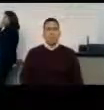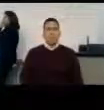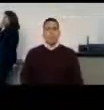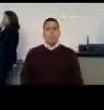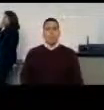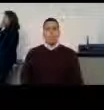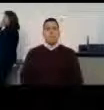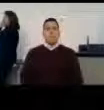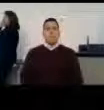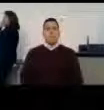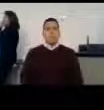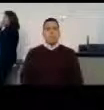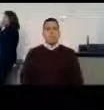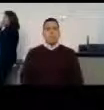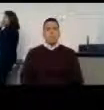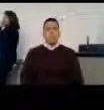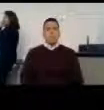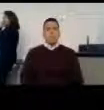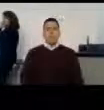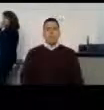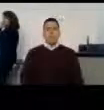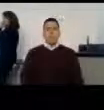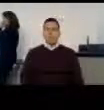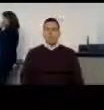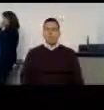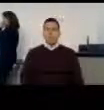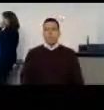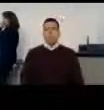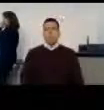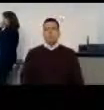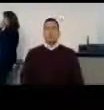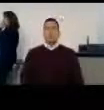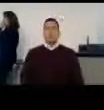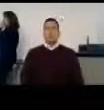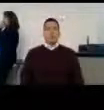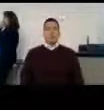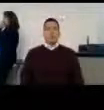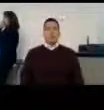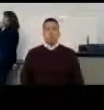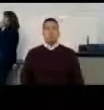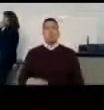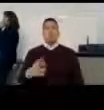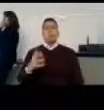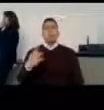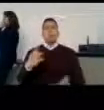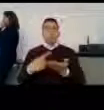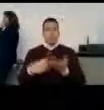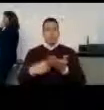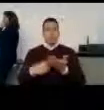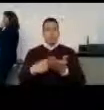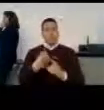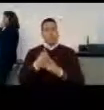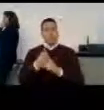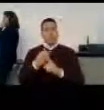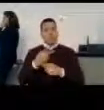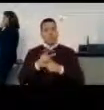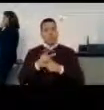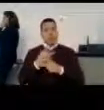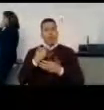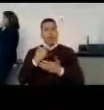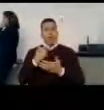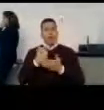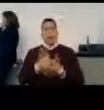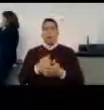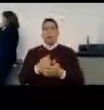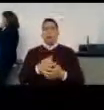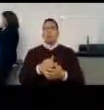and of being a parent of that child. And I want to talk about self-care because, we want to help each other to understand